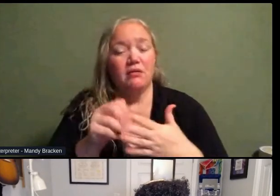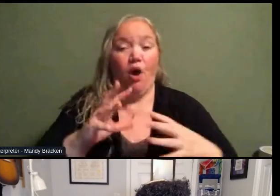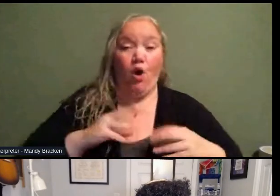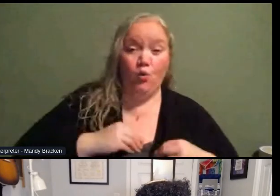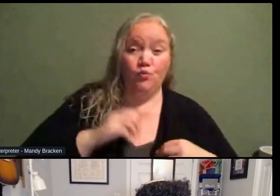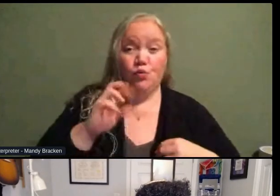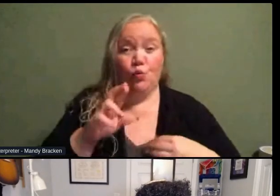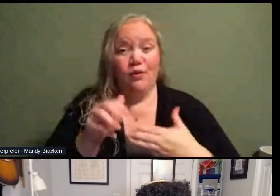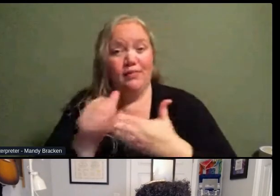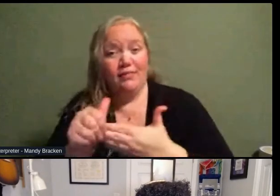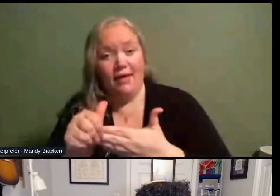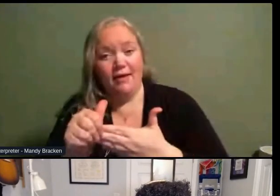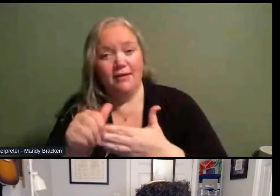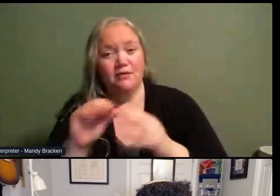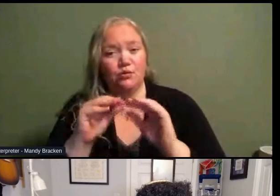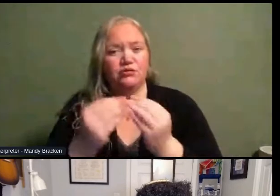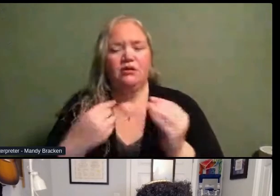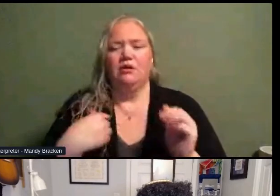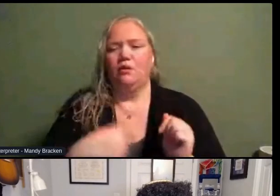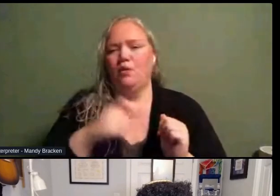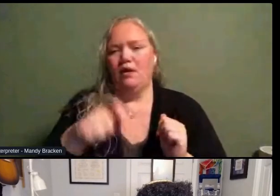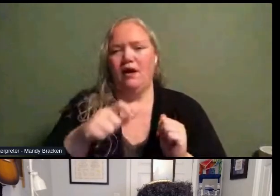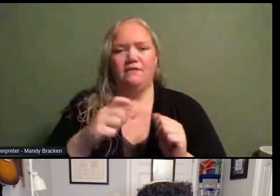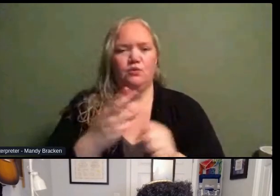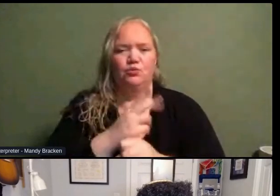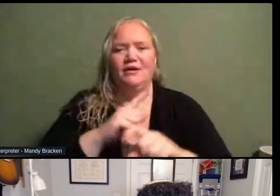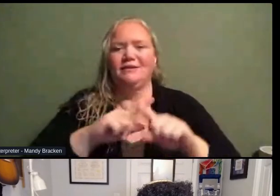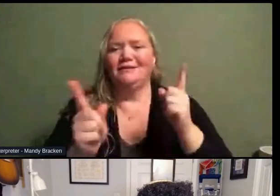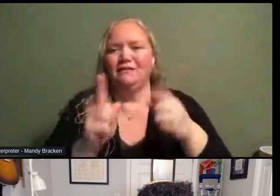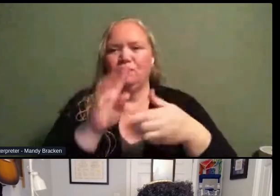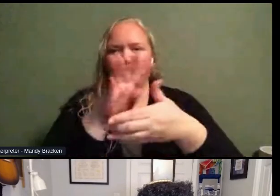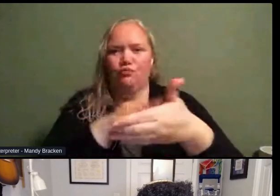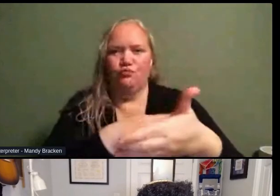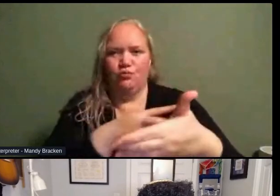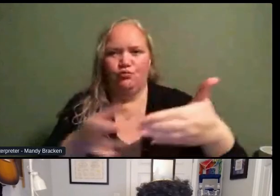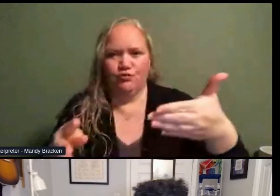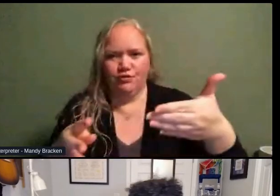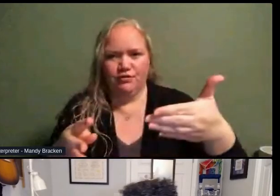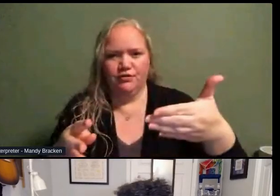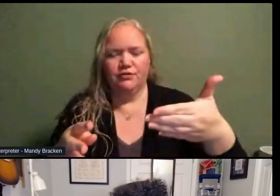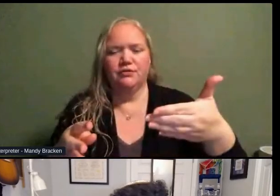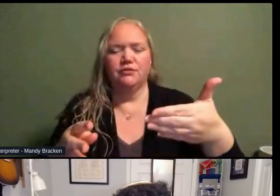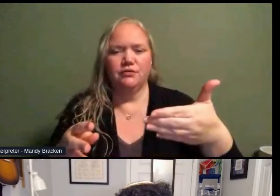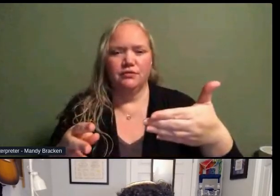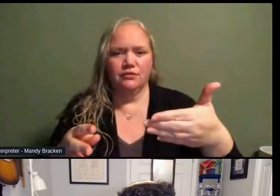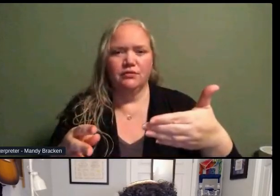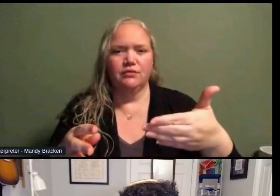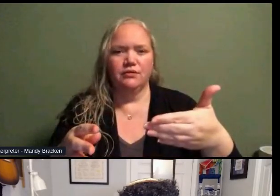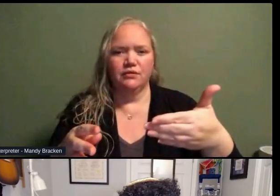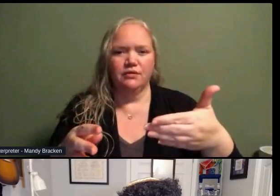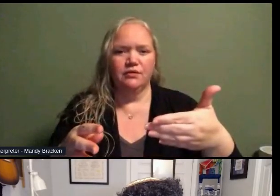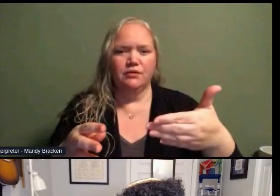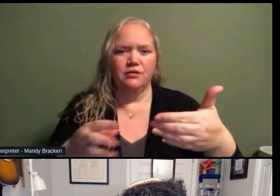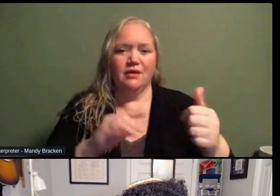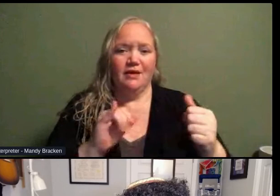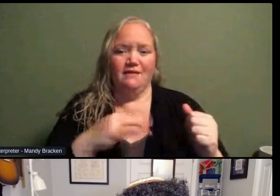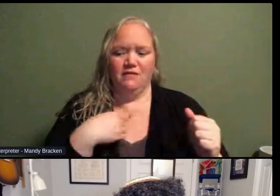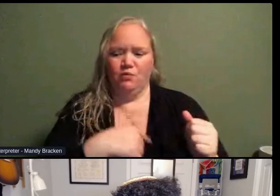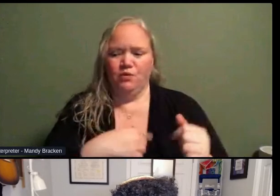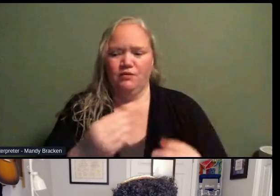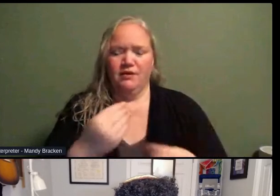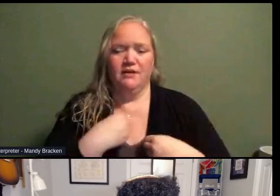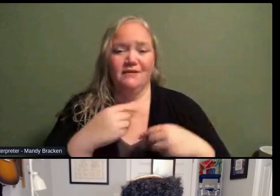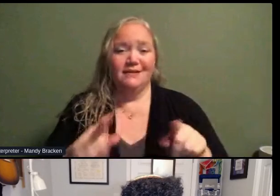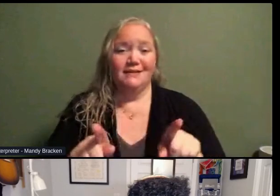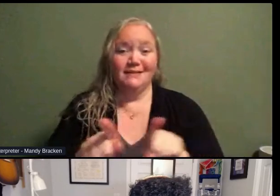so down and so far in the hole that if we were given the same equal amount, it really wouldn't even get us up to